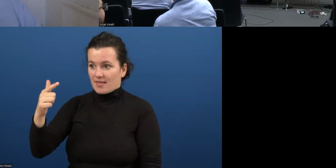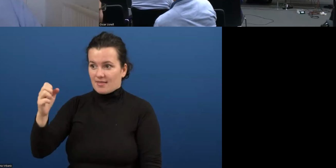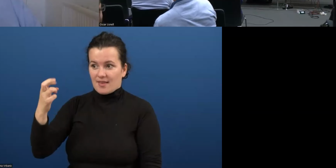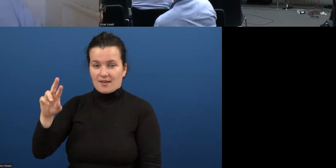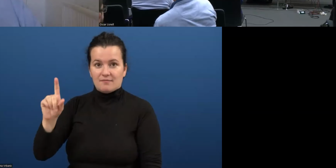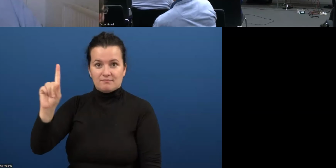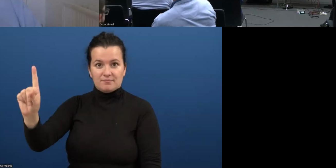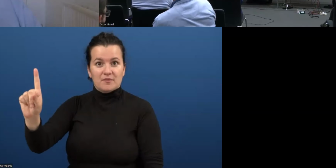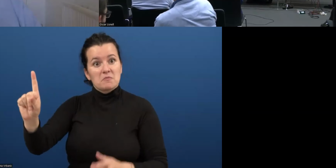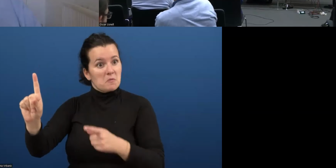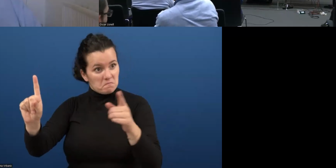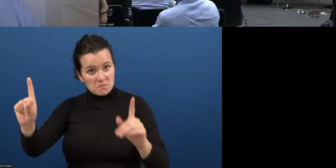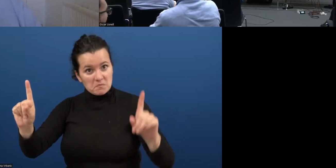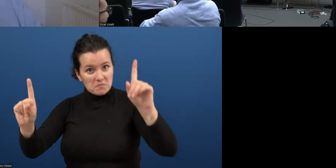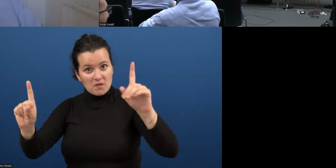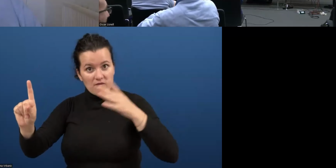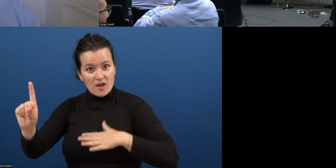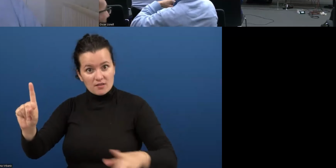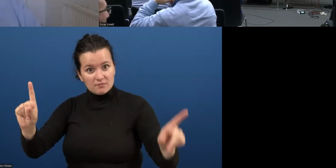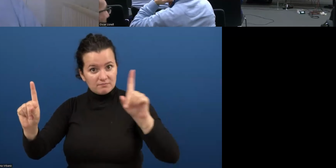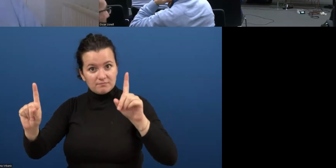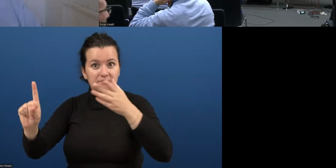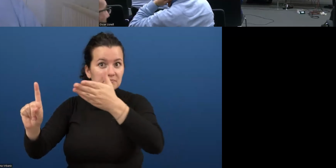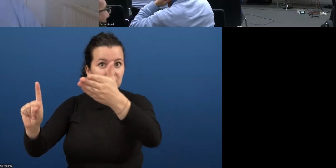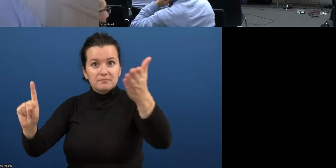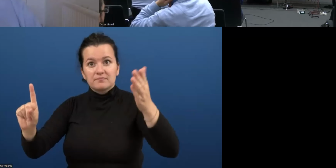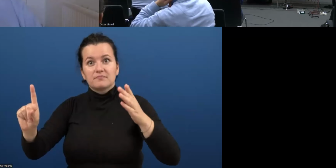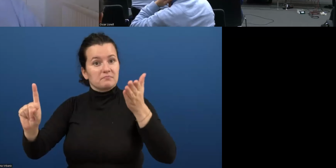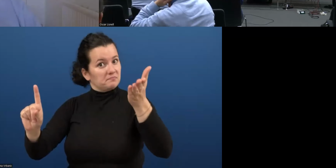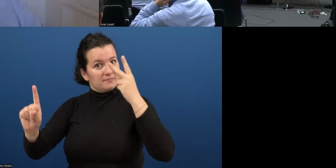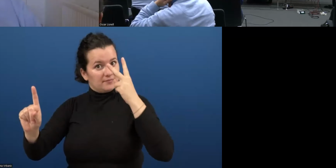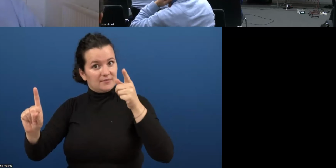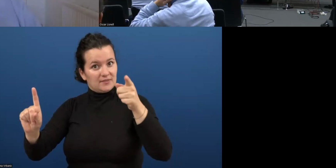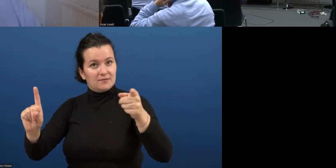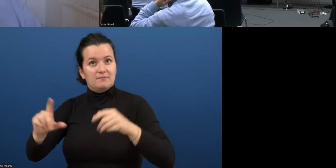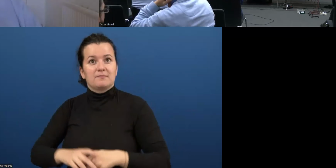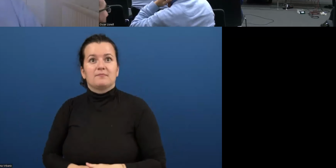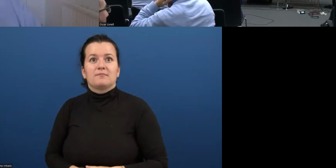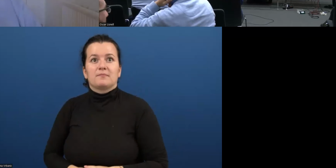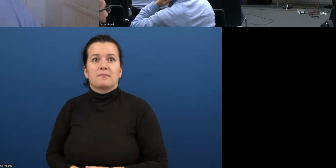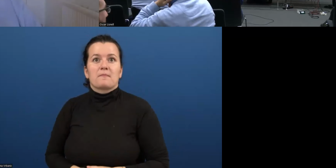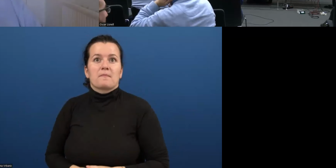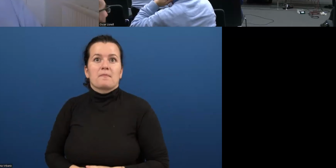No volunteer. Oh yes, we have a volunteer. Do you want to use the cello, or do you, are you a saxophone man?